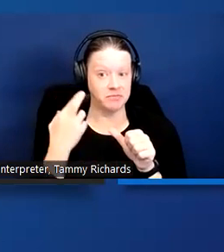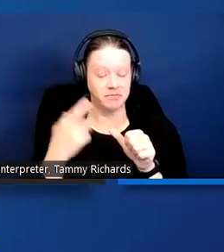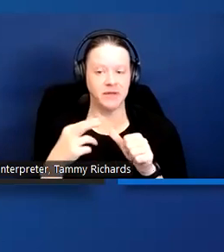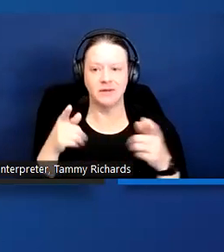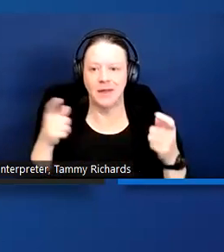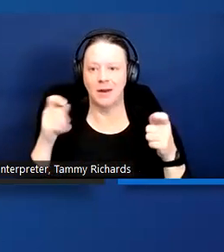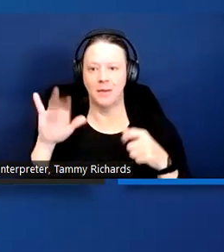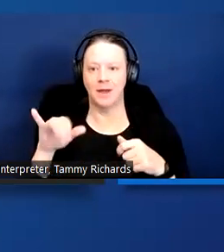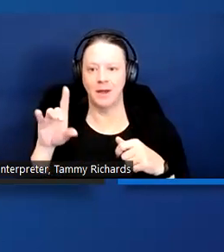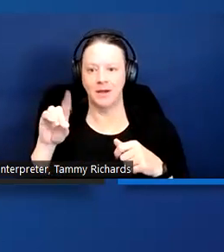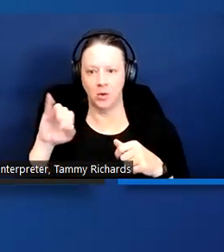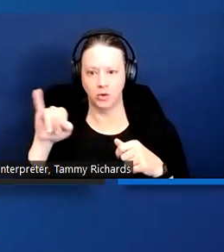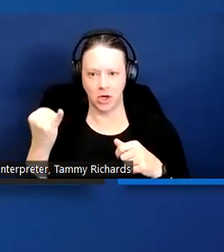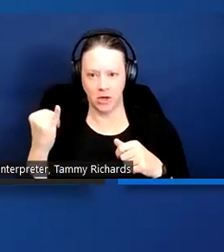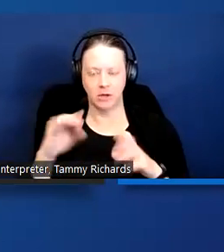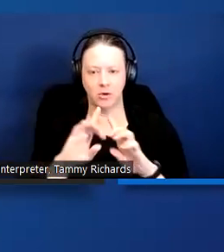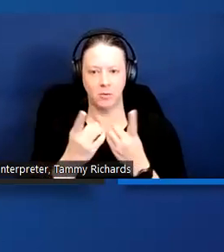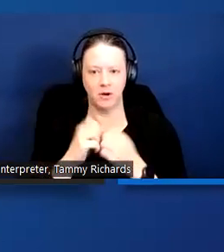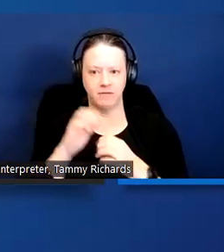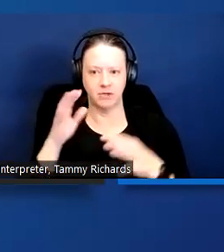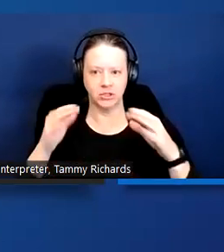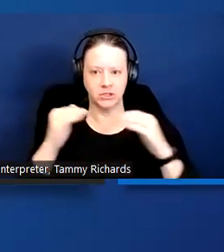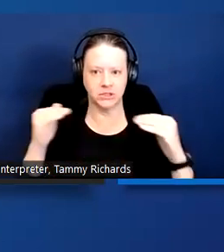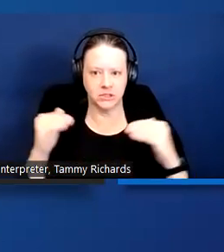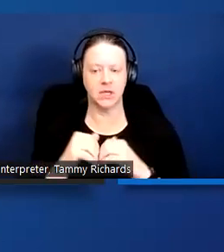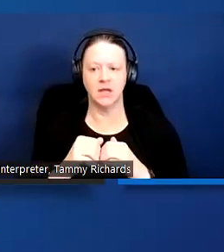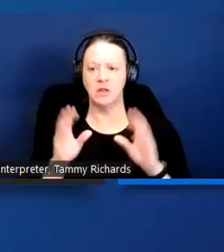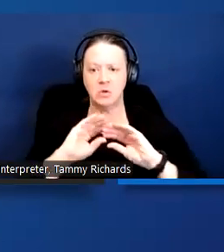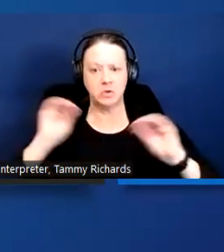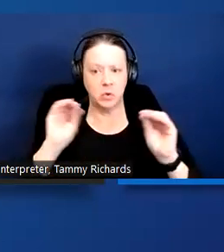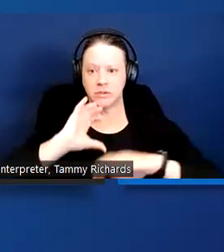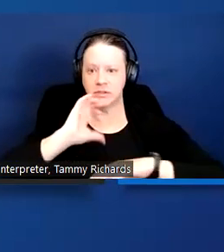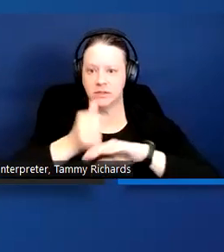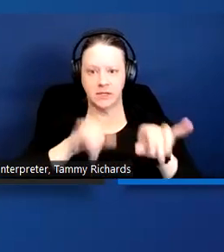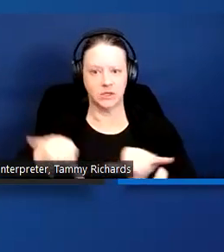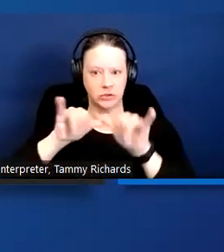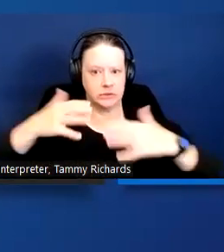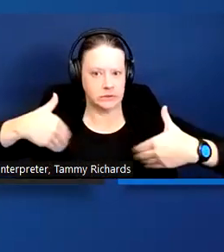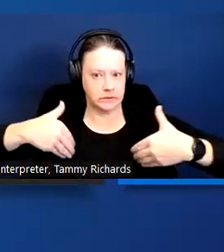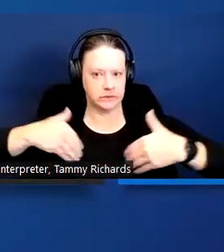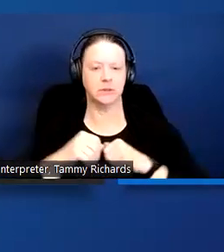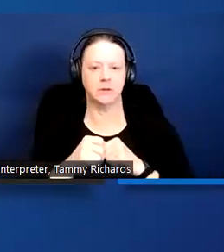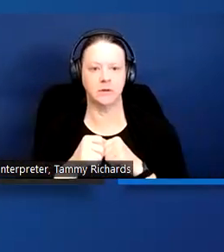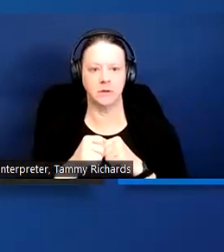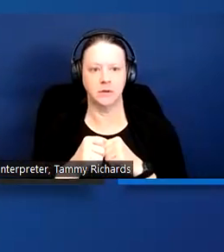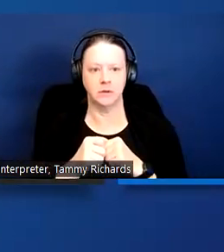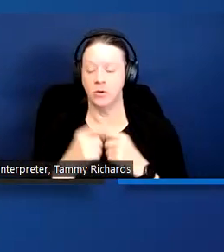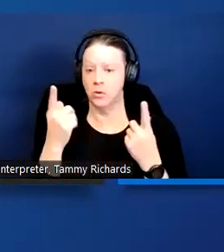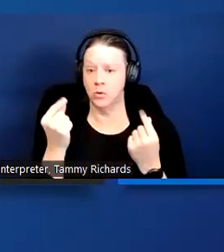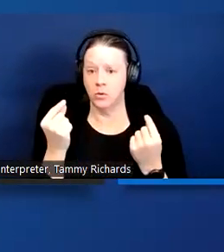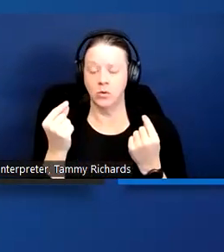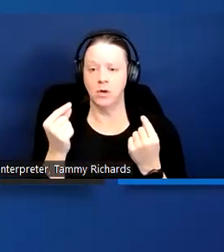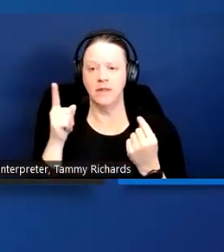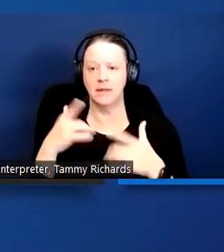of Justice. And as I mentioned earlier, there aren't any set standards yet. Instead, they usually go by